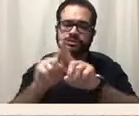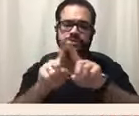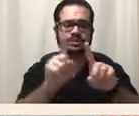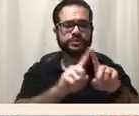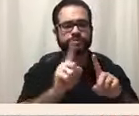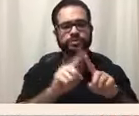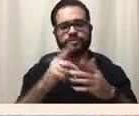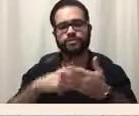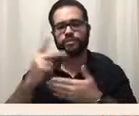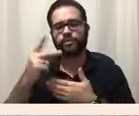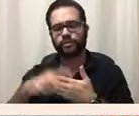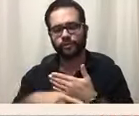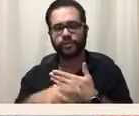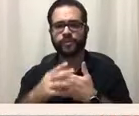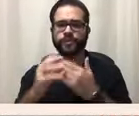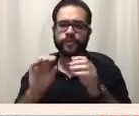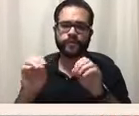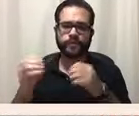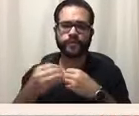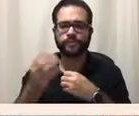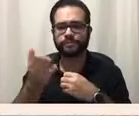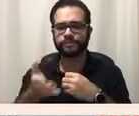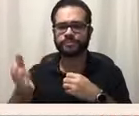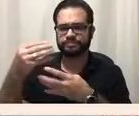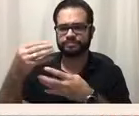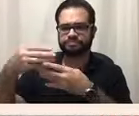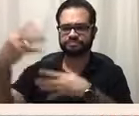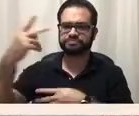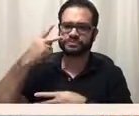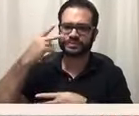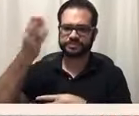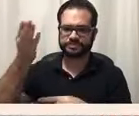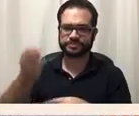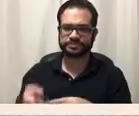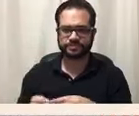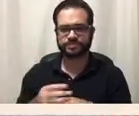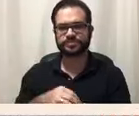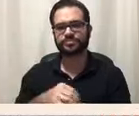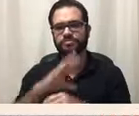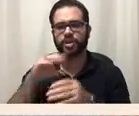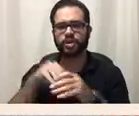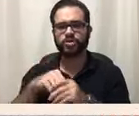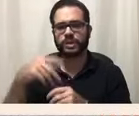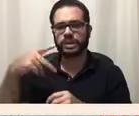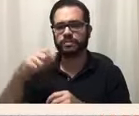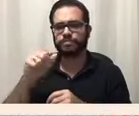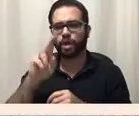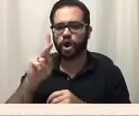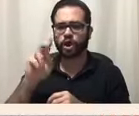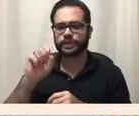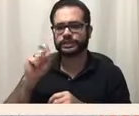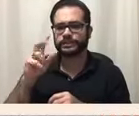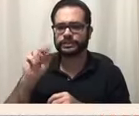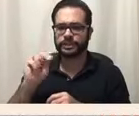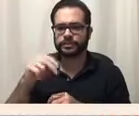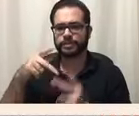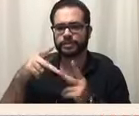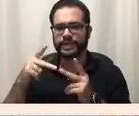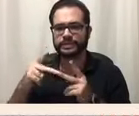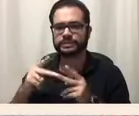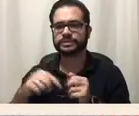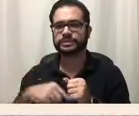and organizations out there listed right here, including Parkinson's Place, Gigi's Down Syndrome Center